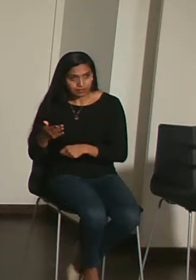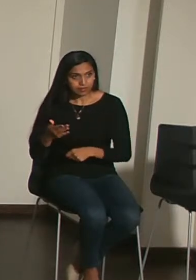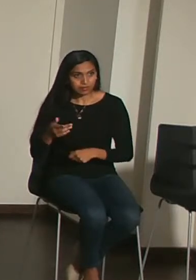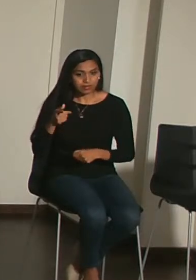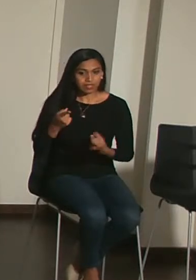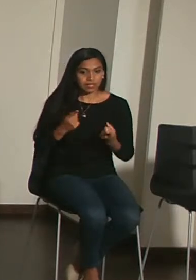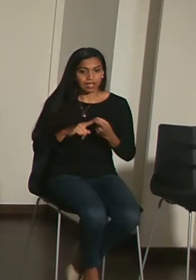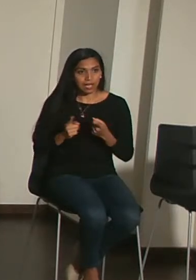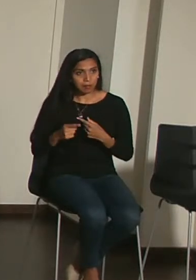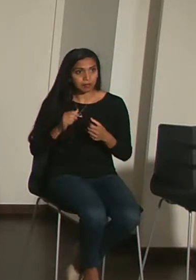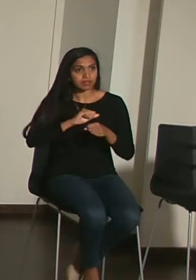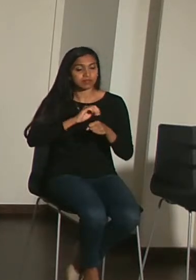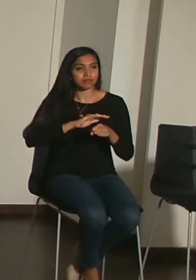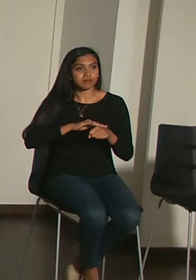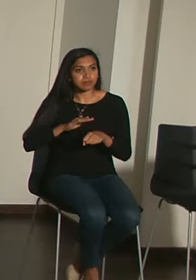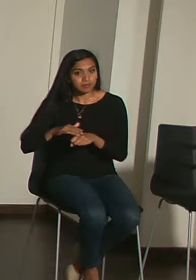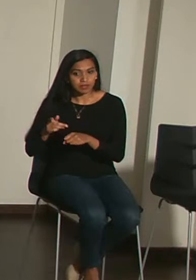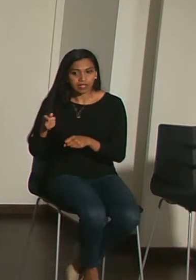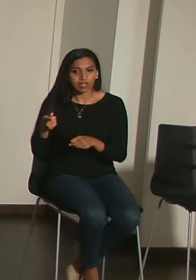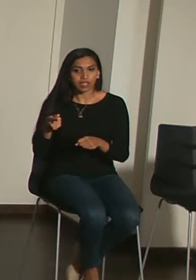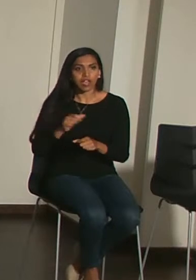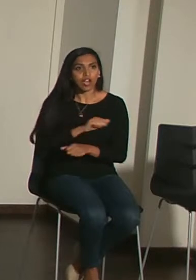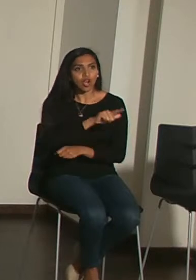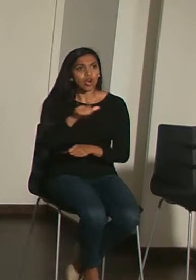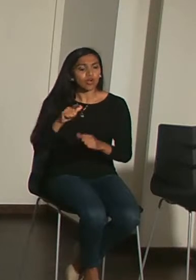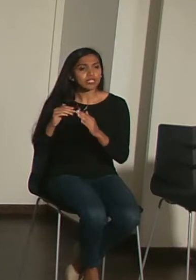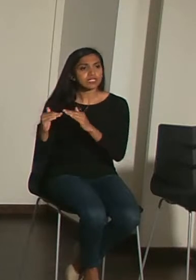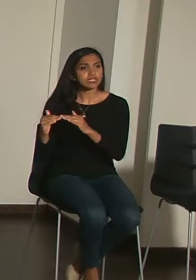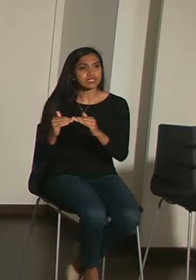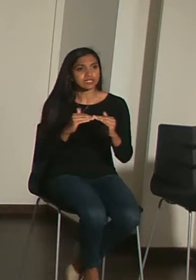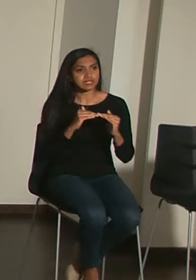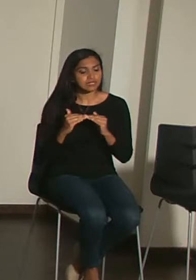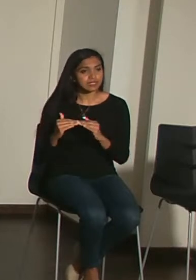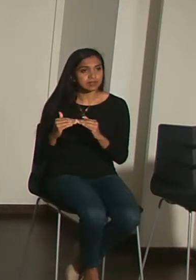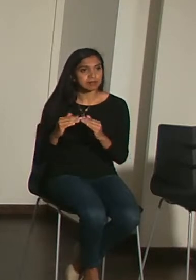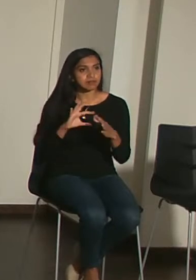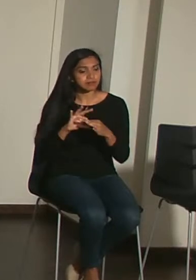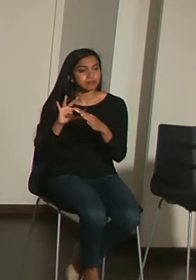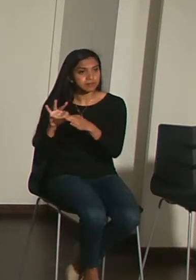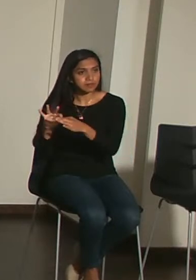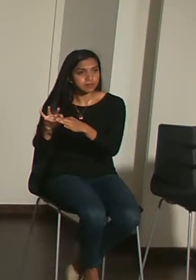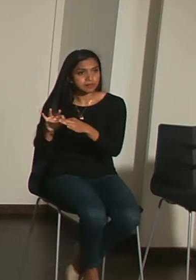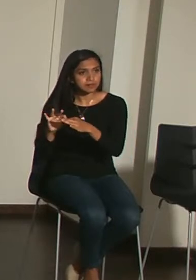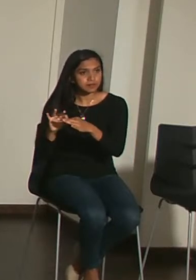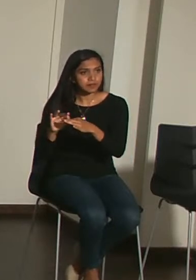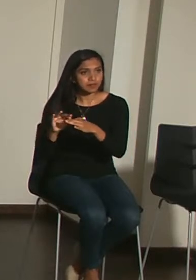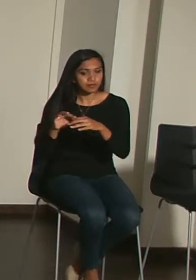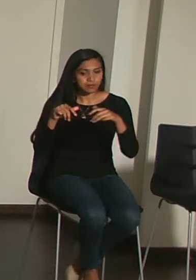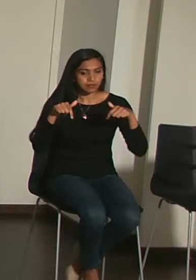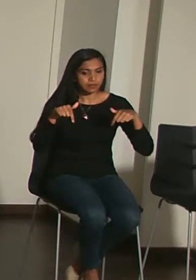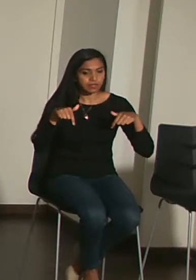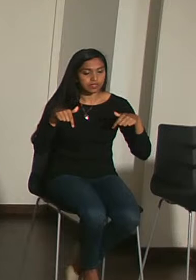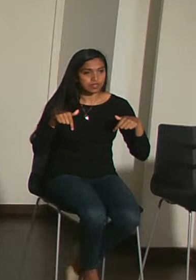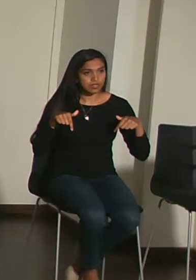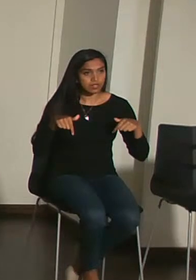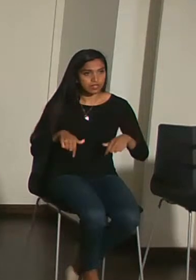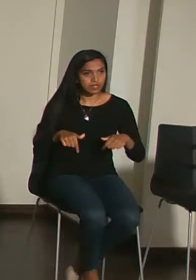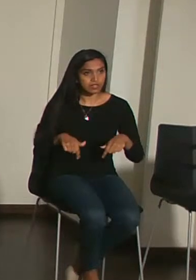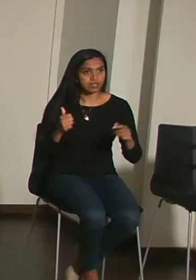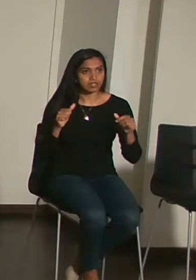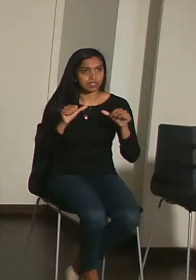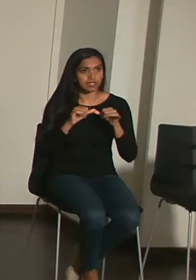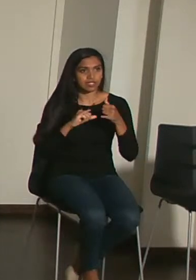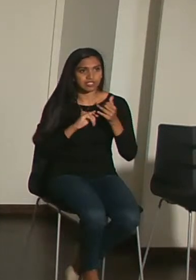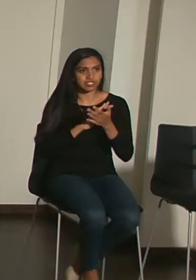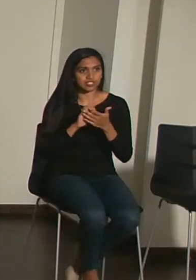happening within everyone's homes. Over here with Future Landing, it was with the packet entity and Tashiana with the Office